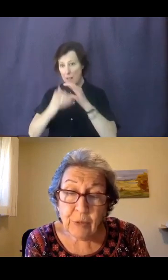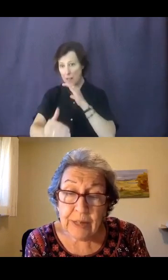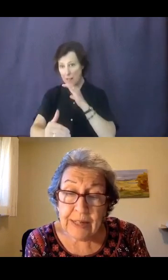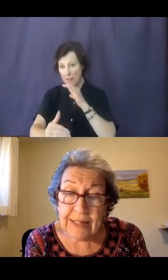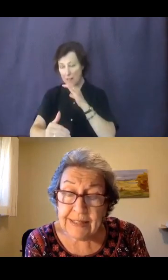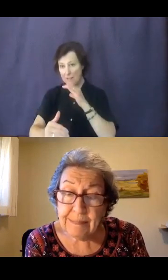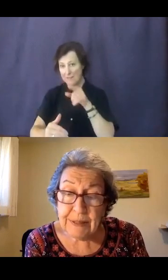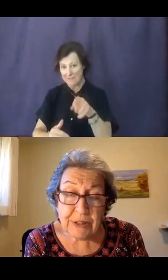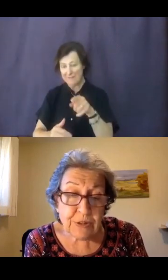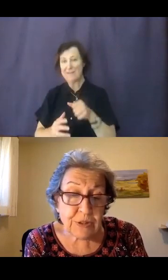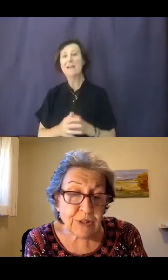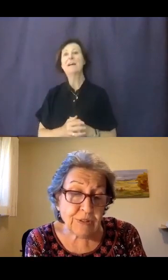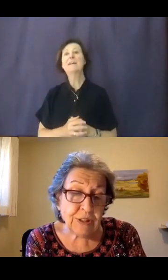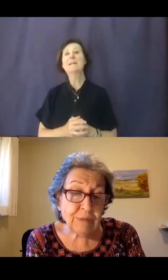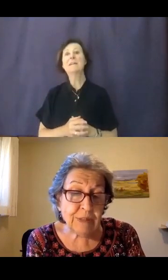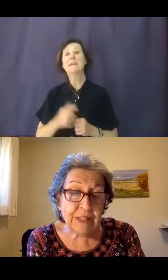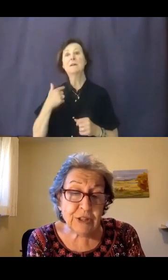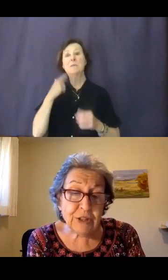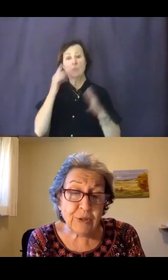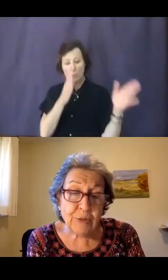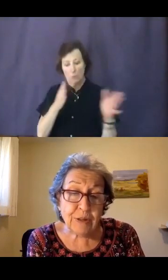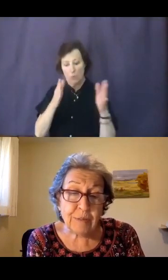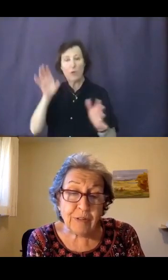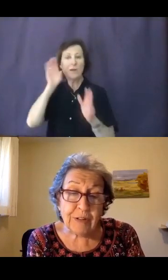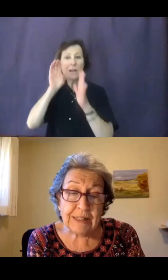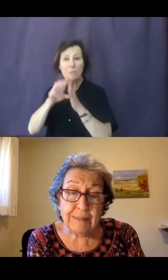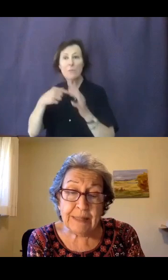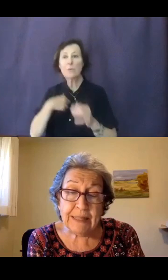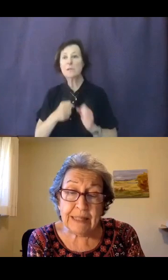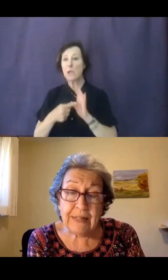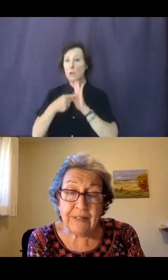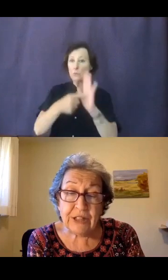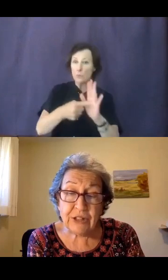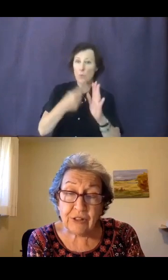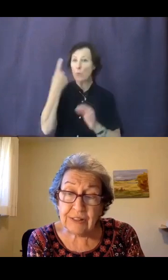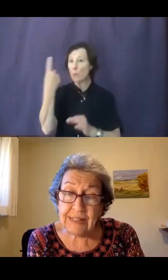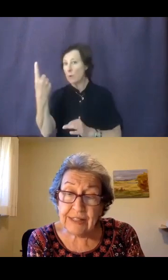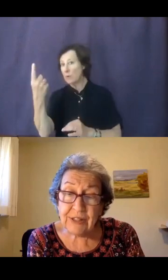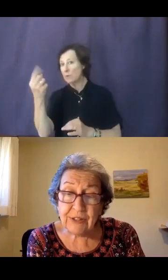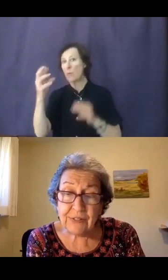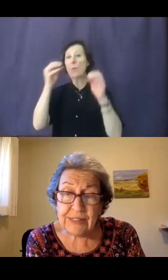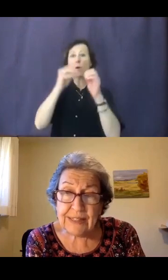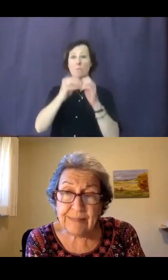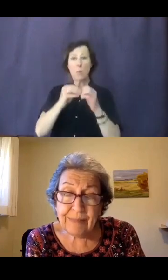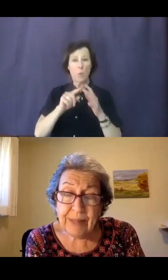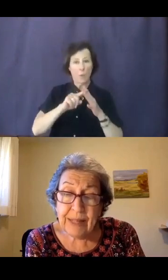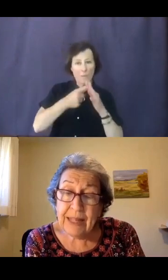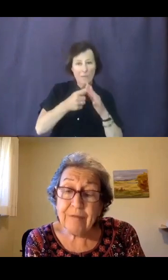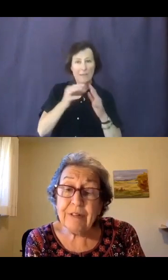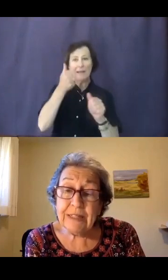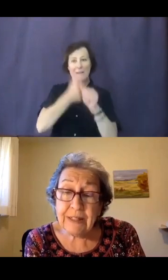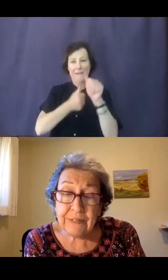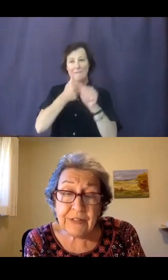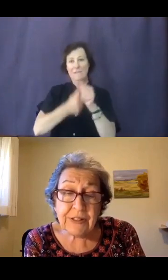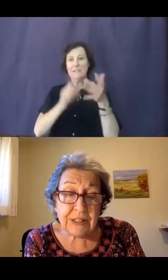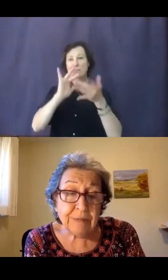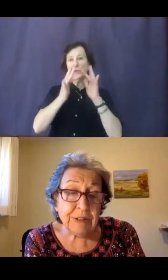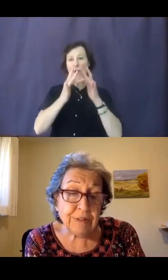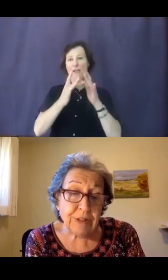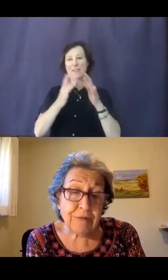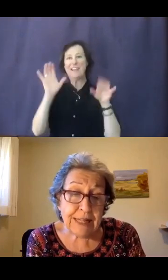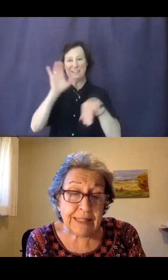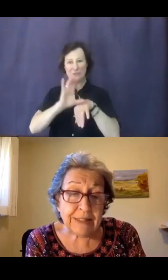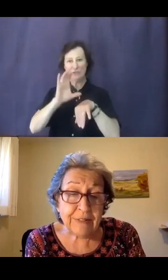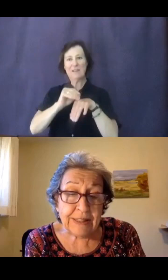We'll organize the pictures so that we can show one or more at the beginning of each online service. And we'd love to see what